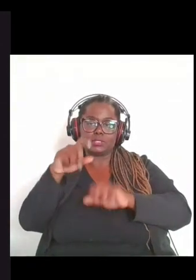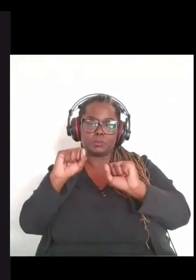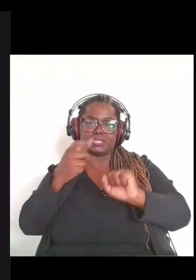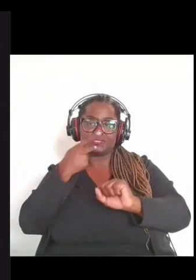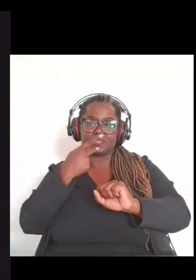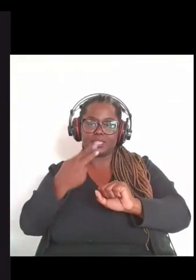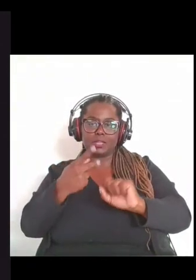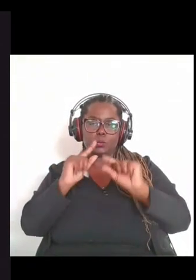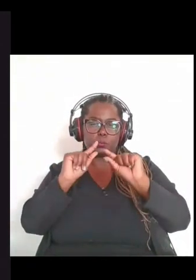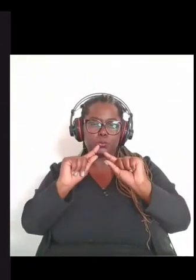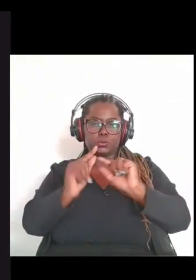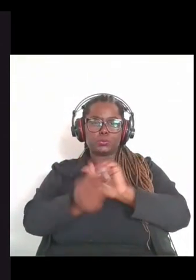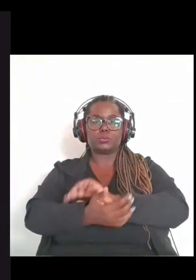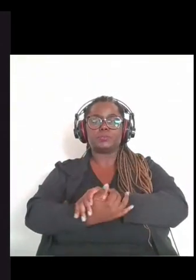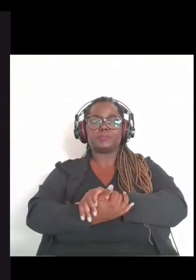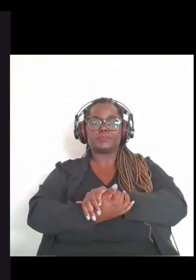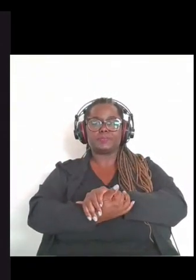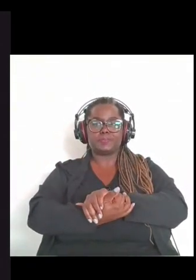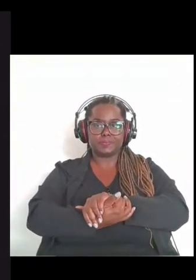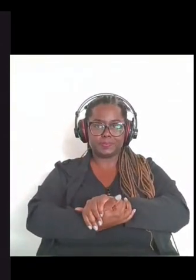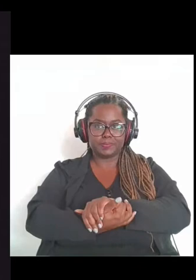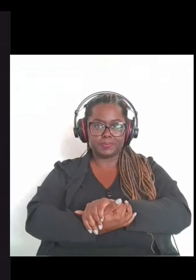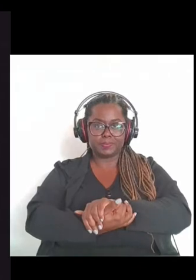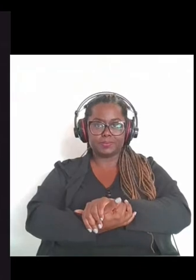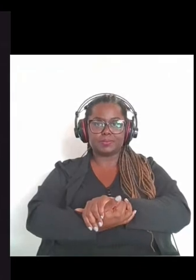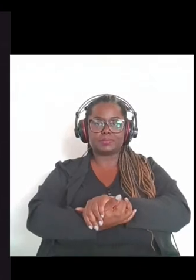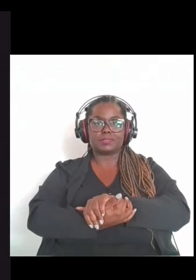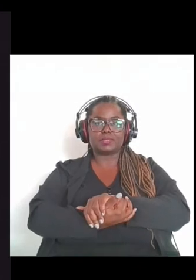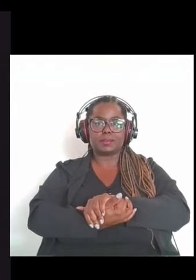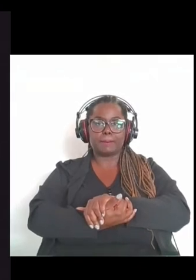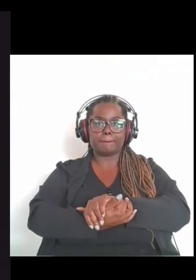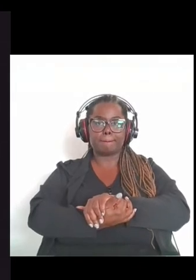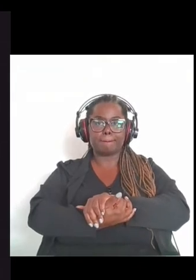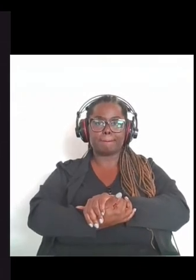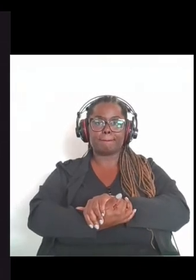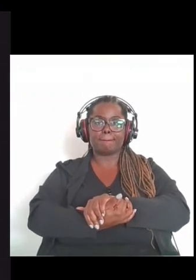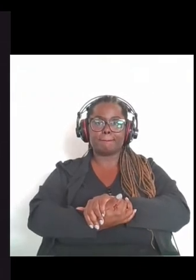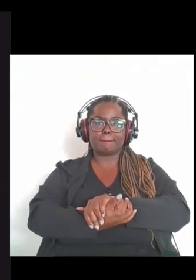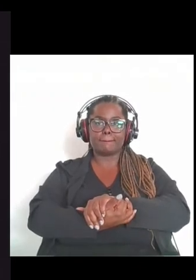great yeah so